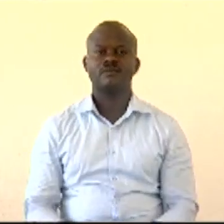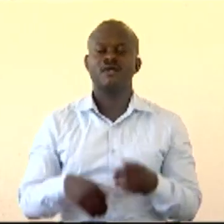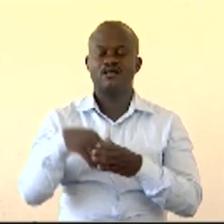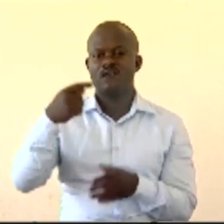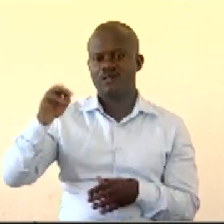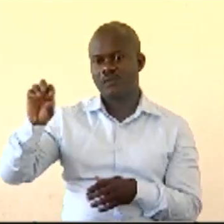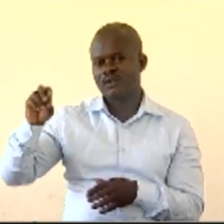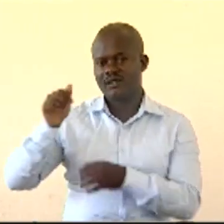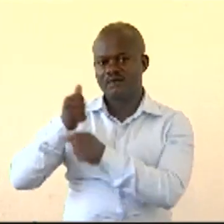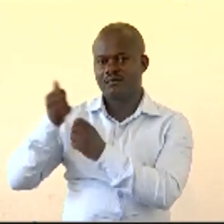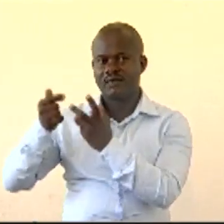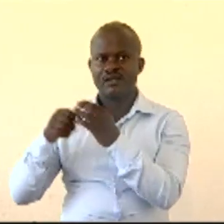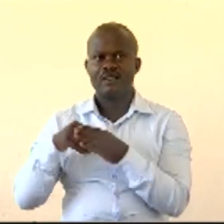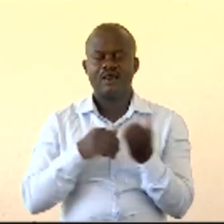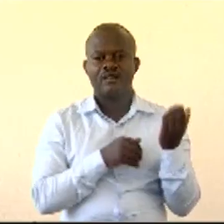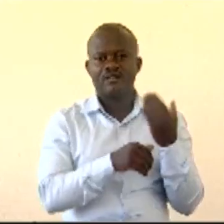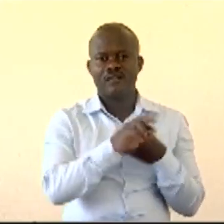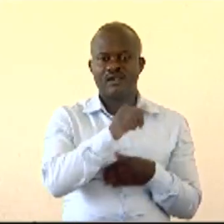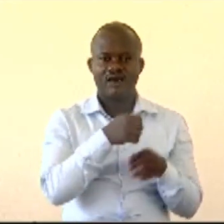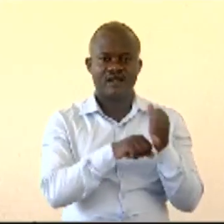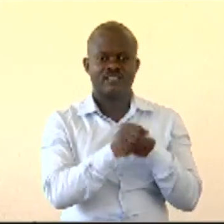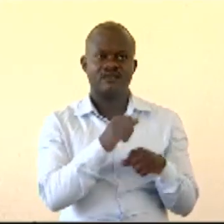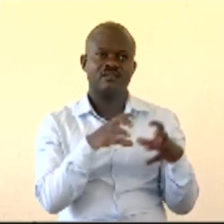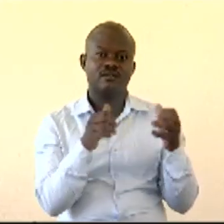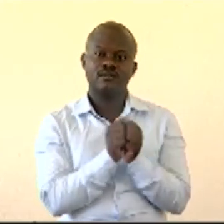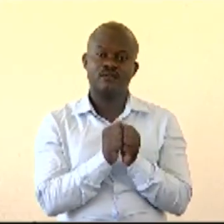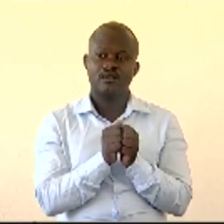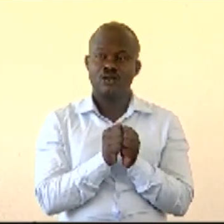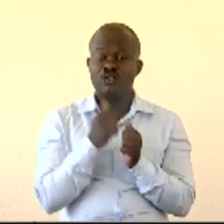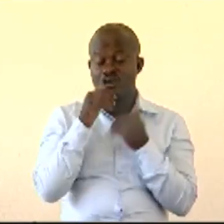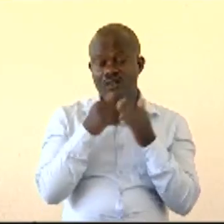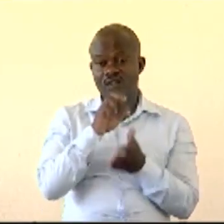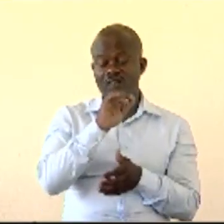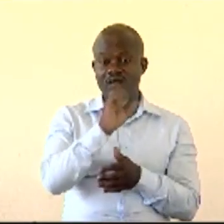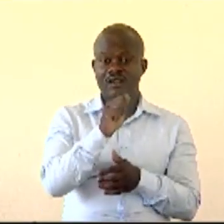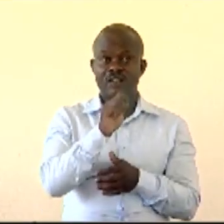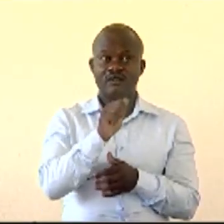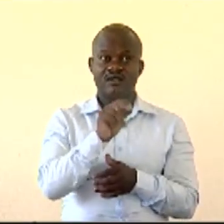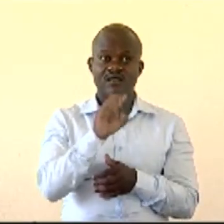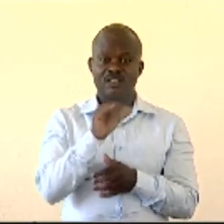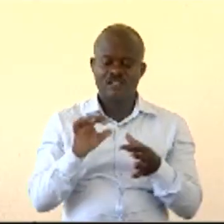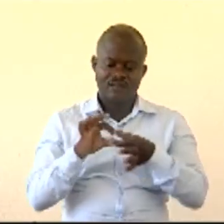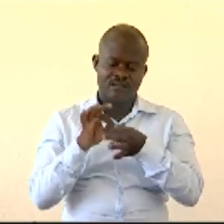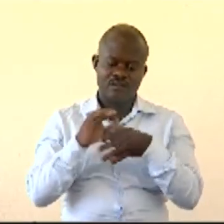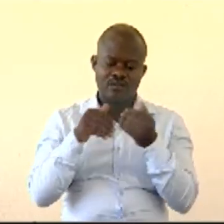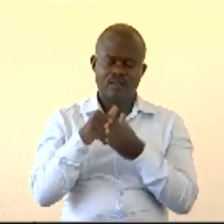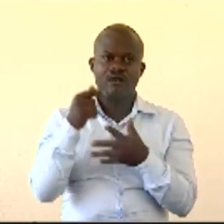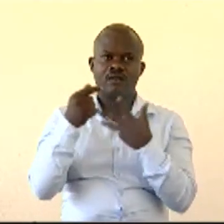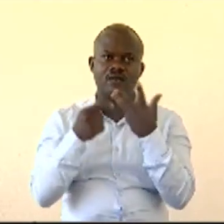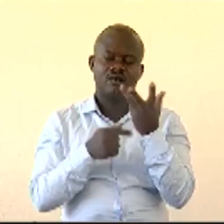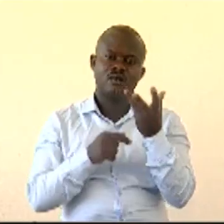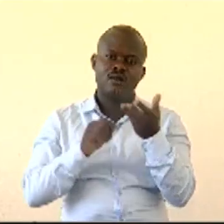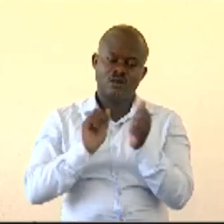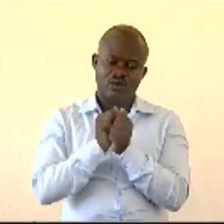Here we have reactants. You can see that reactants are related to the products by the